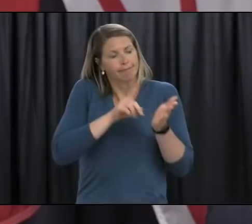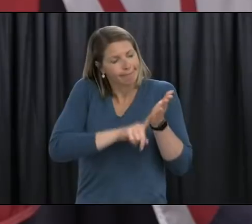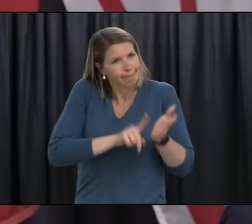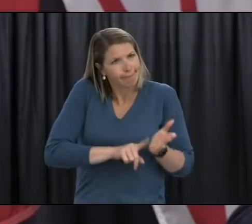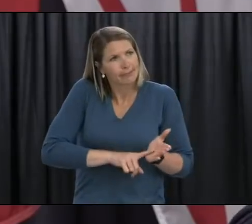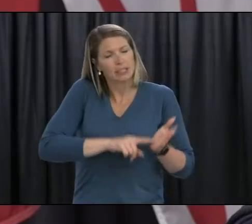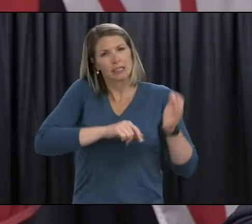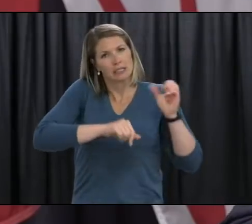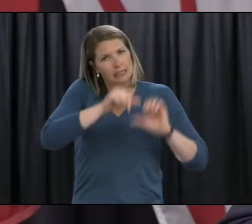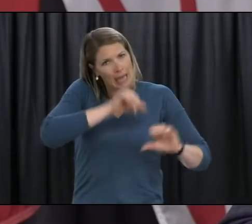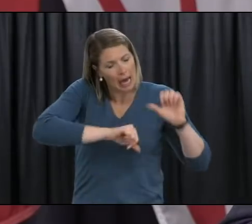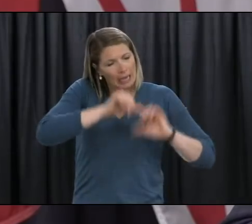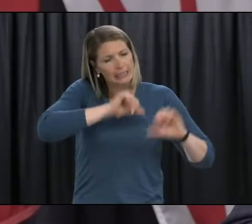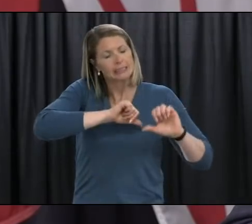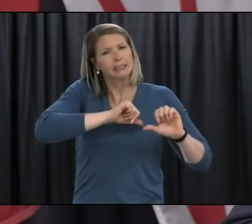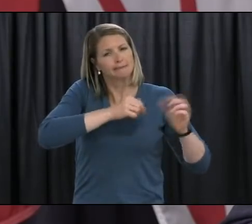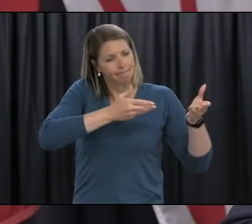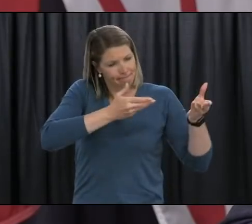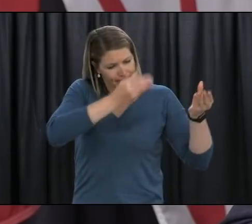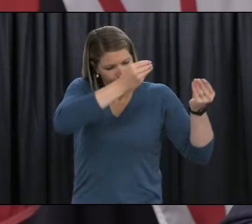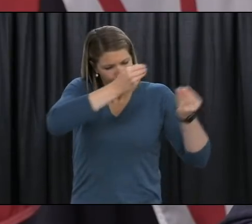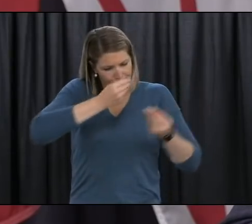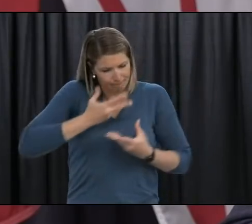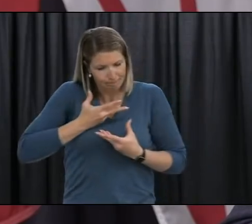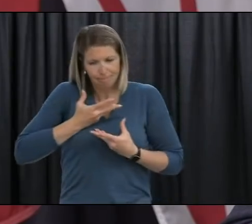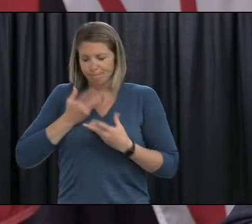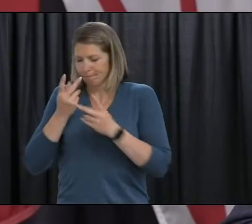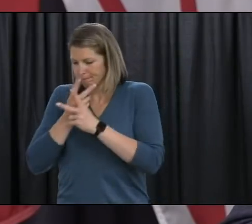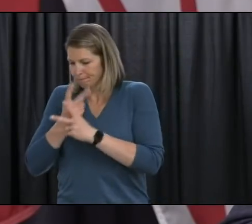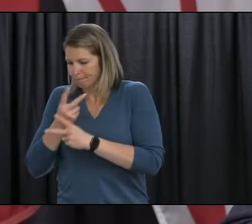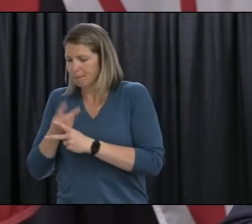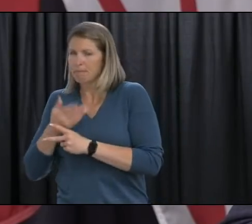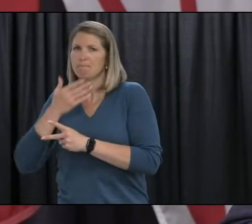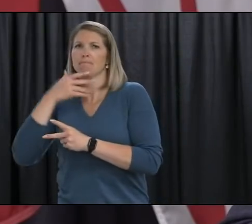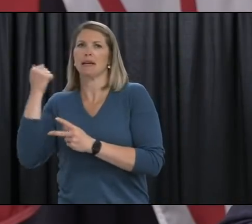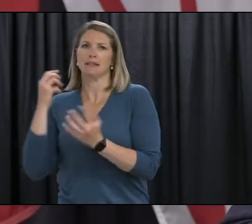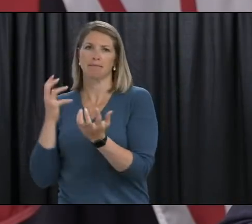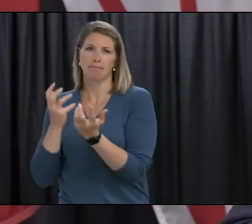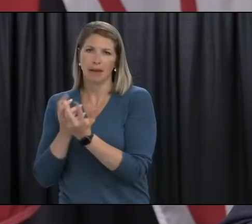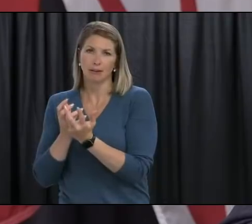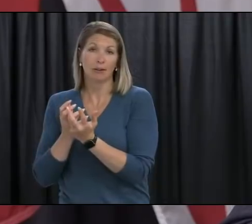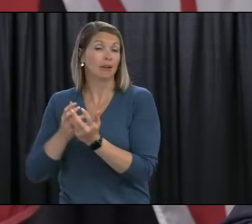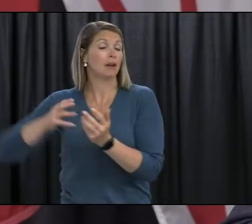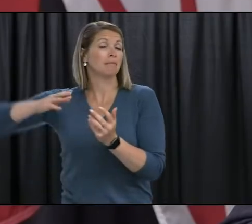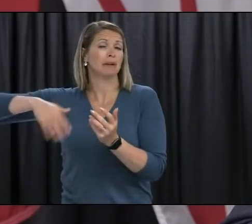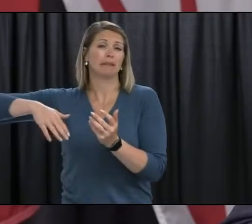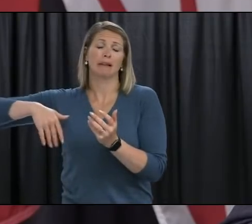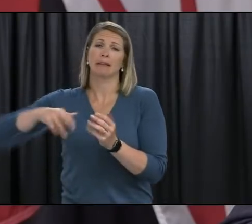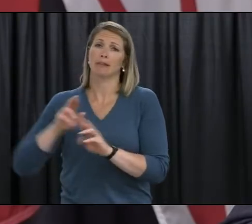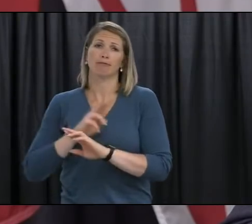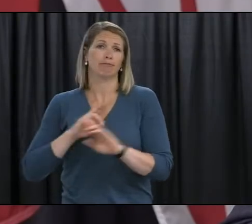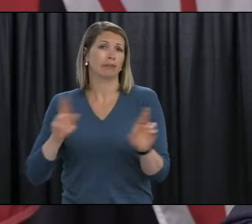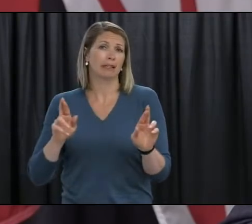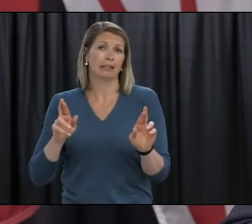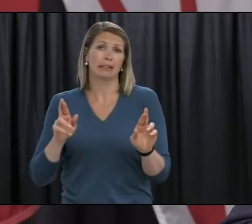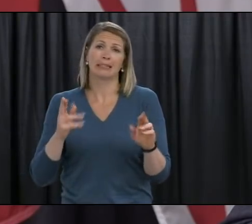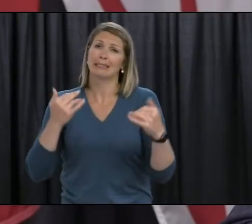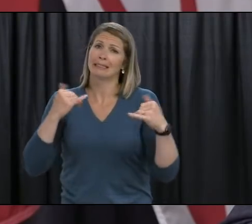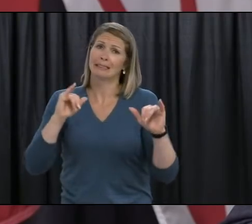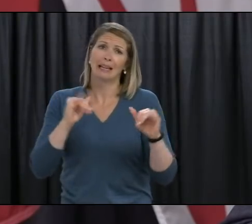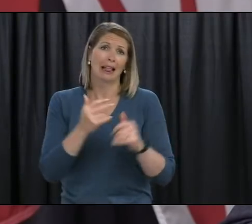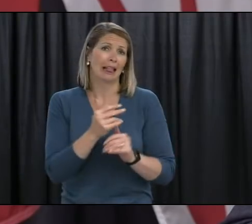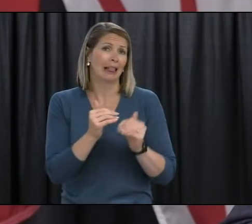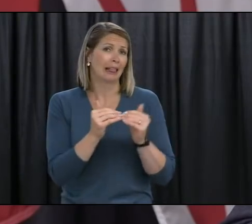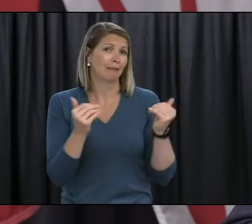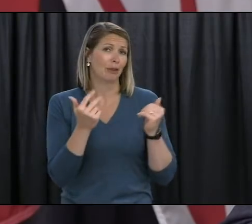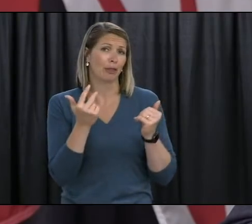back to closer. It can get closer to what it used to be in the past. But, you know, it's just not there yet. It's just starting to open up, and adjustments are